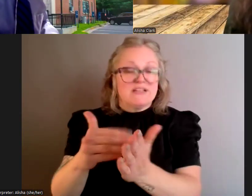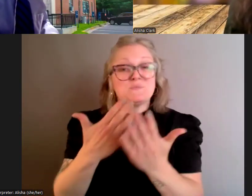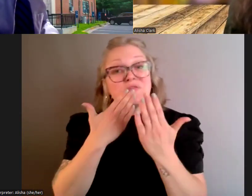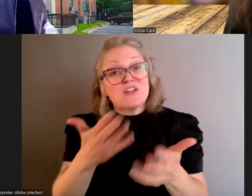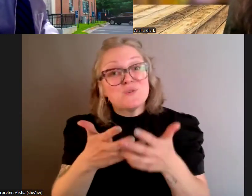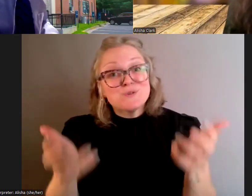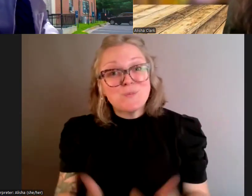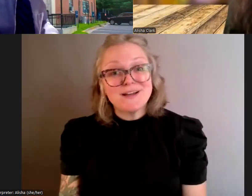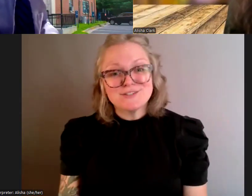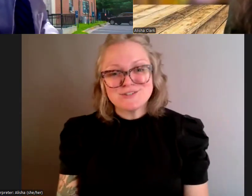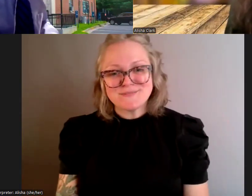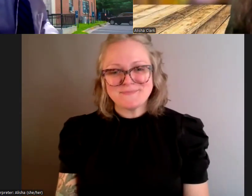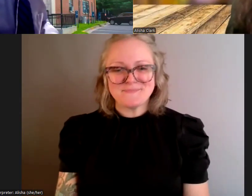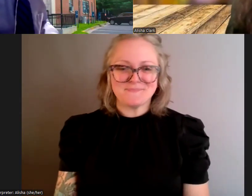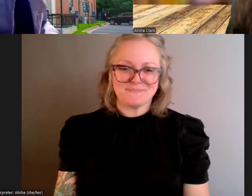much.